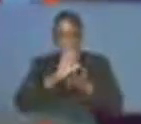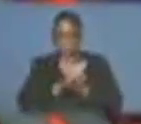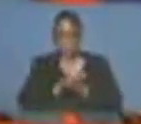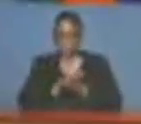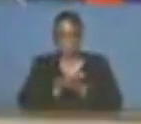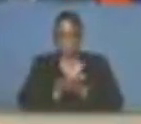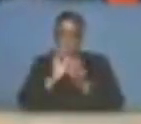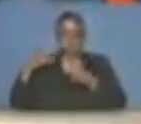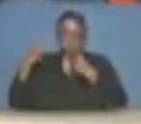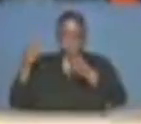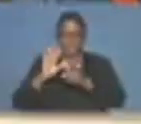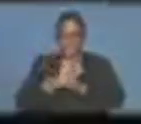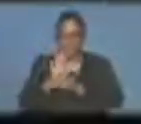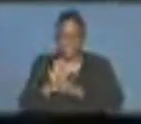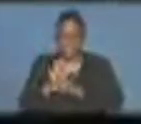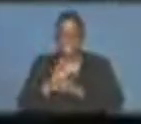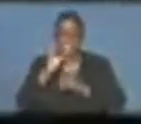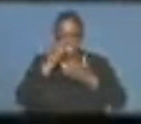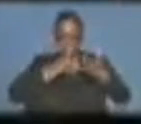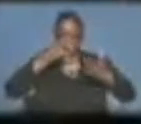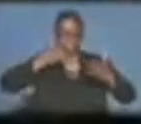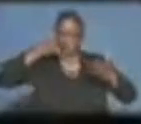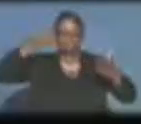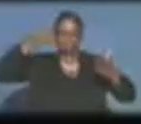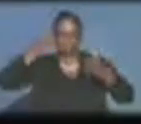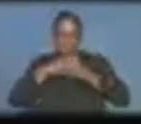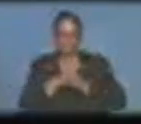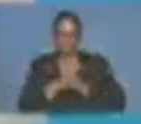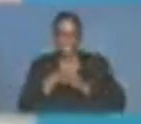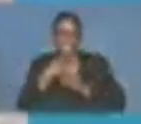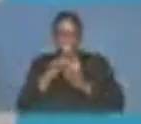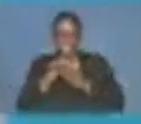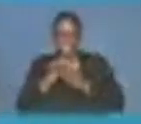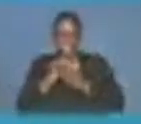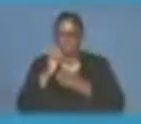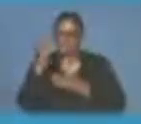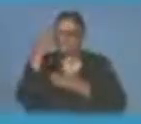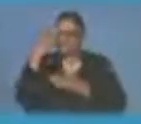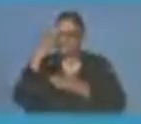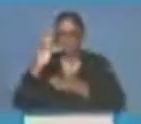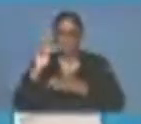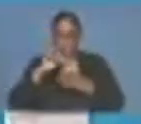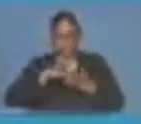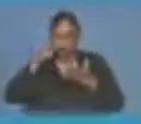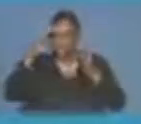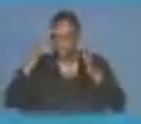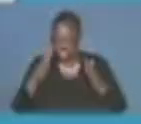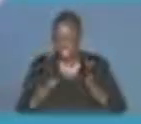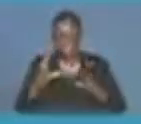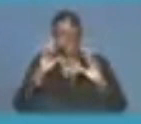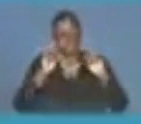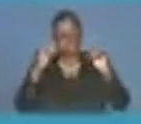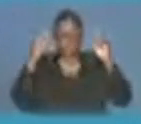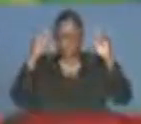the COVID-19 pandemic. The pandemic happened, and it was beautiful because there were no students at school and there were no teachers